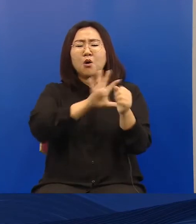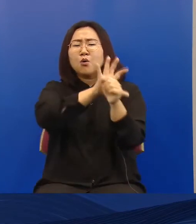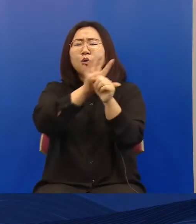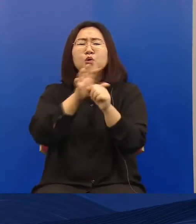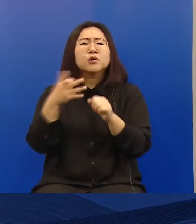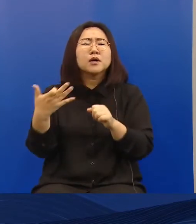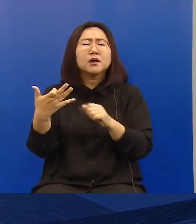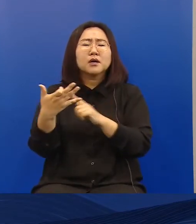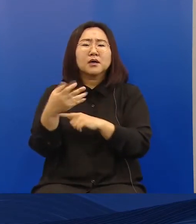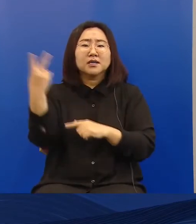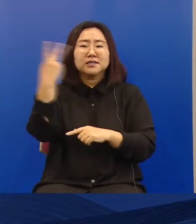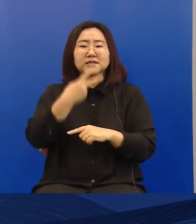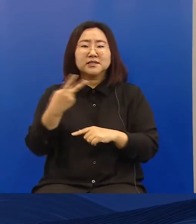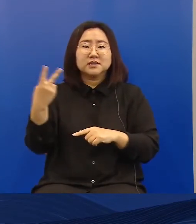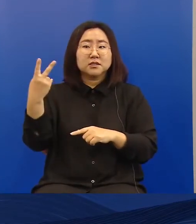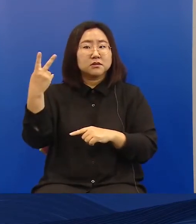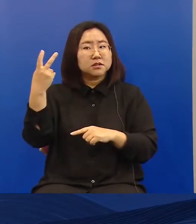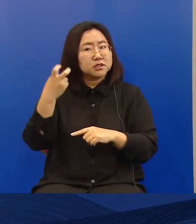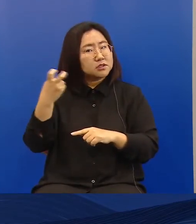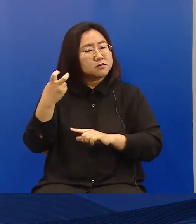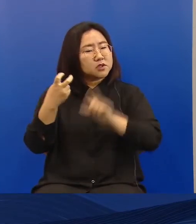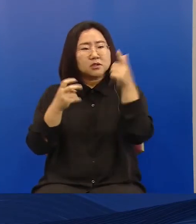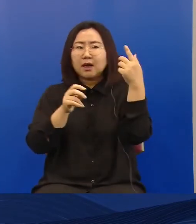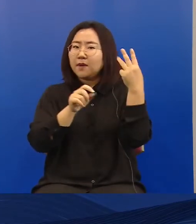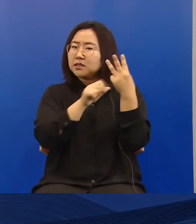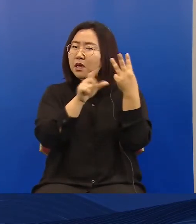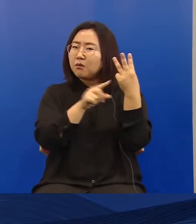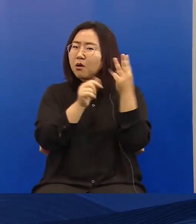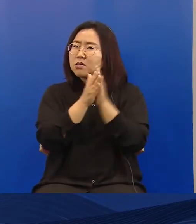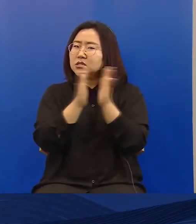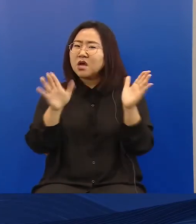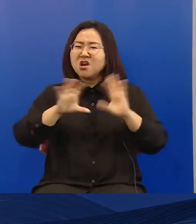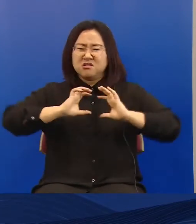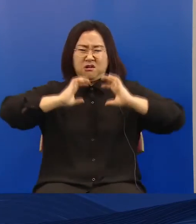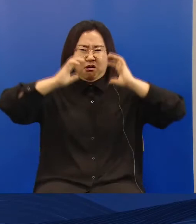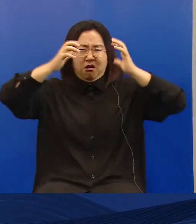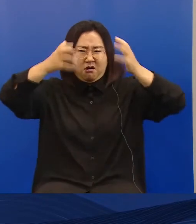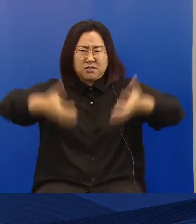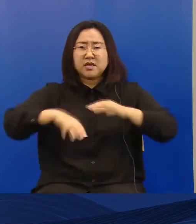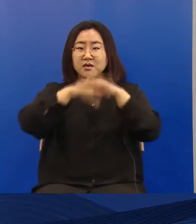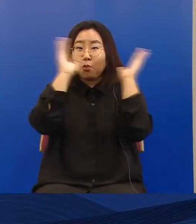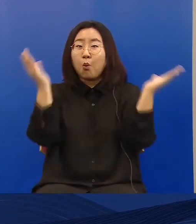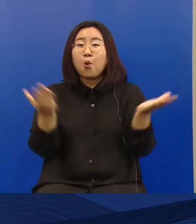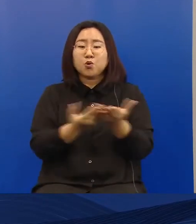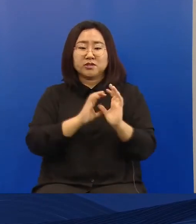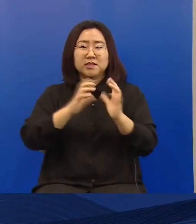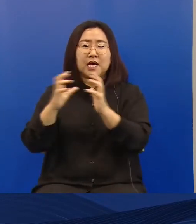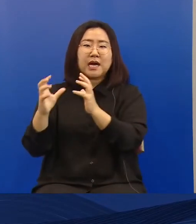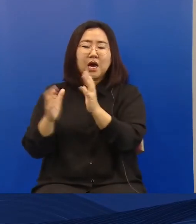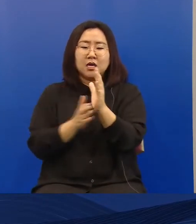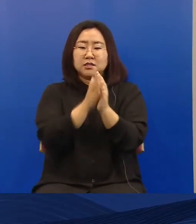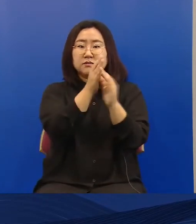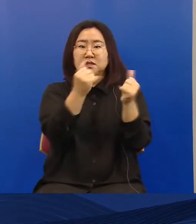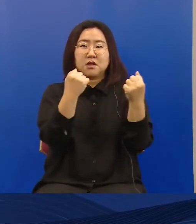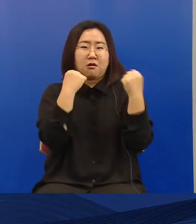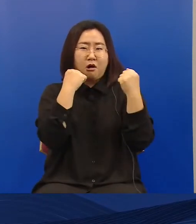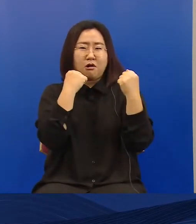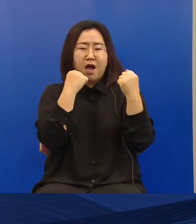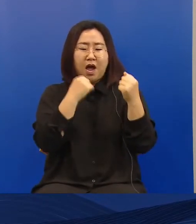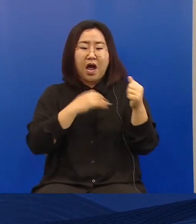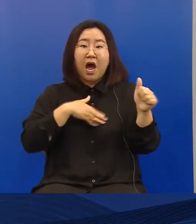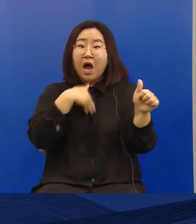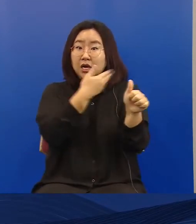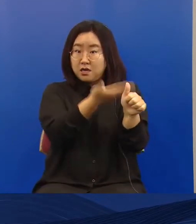March 2020, we saw countries around the world begin presenting very important health-related and